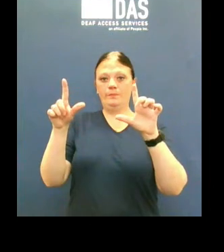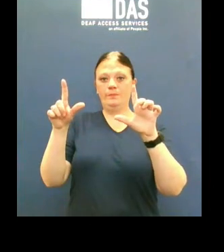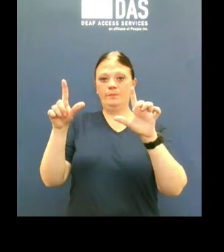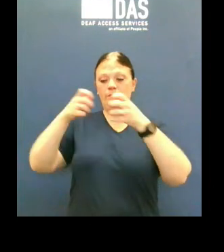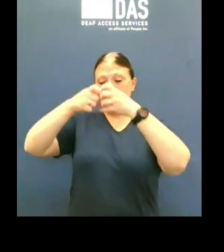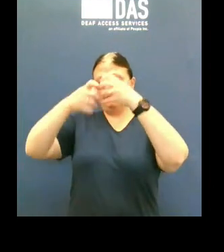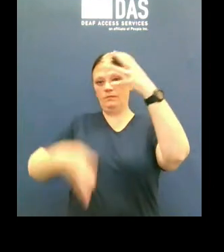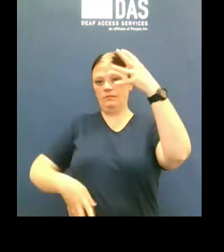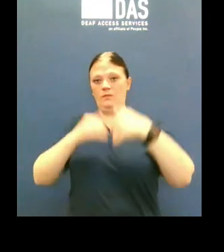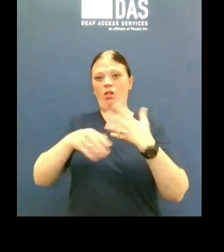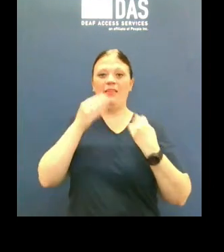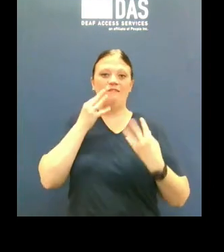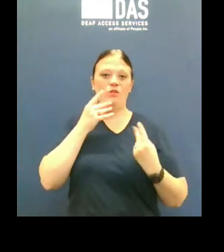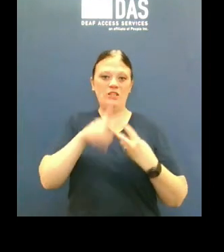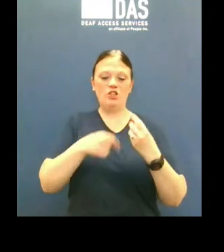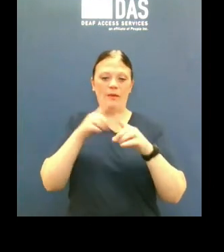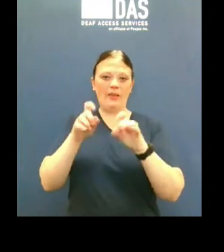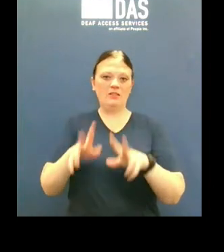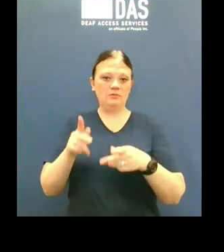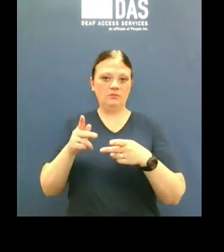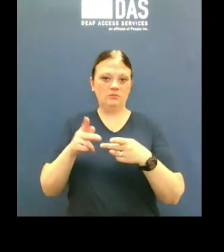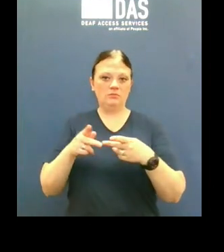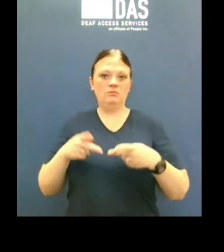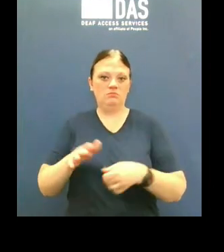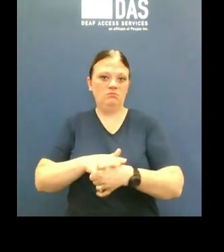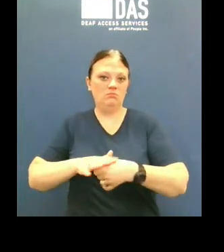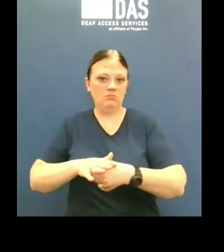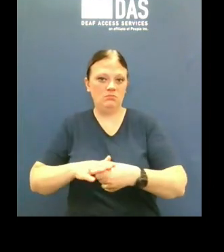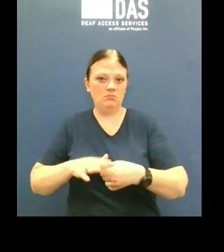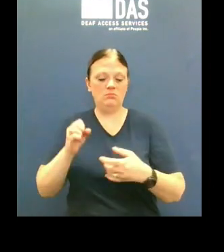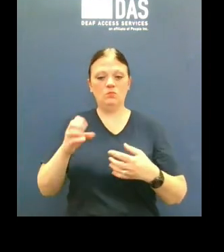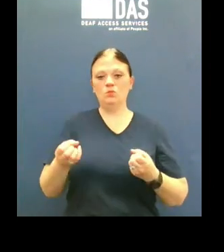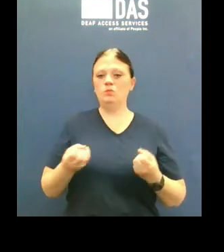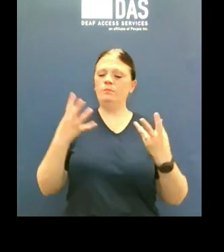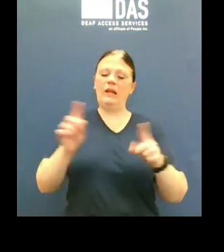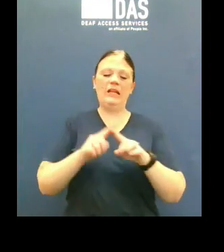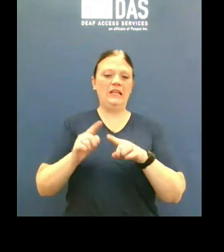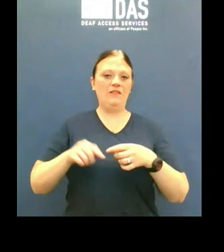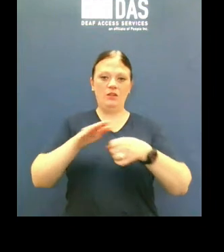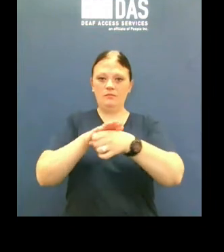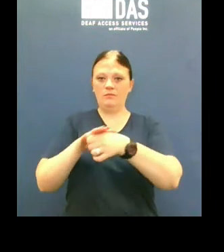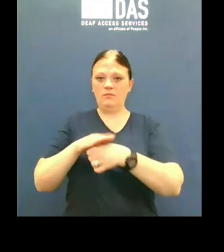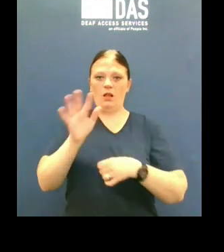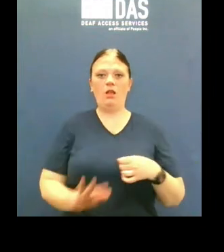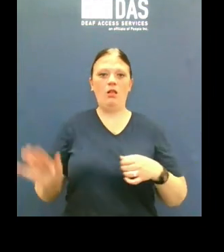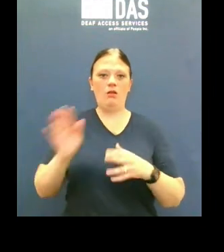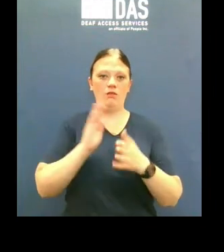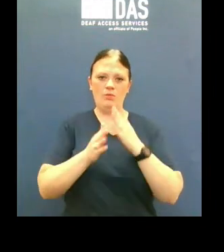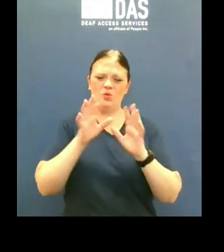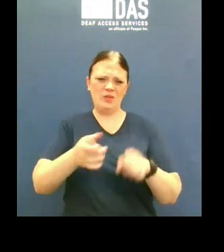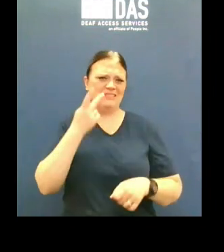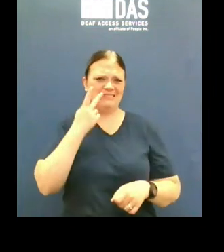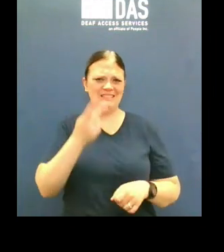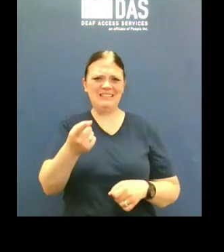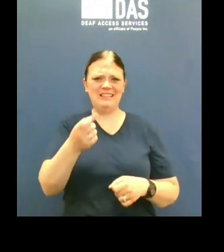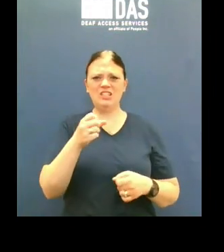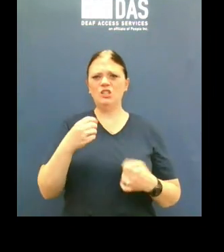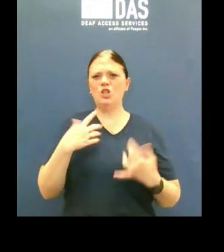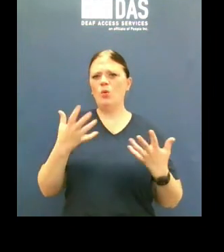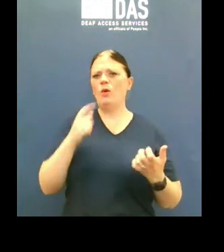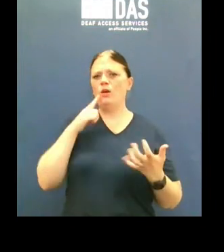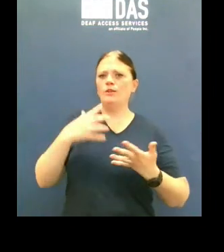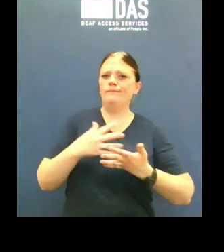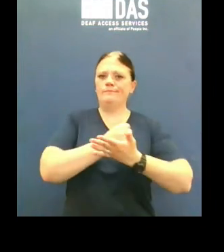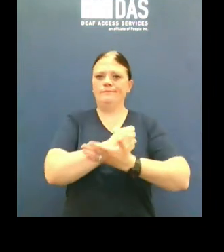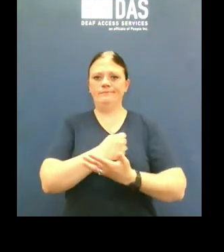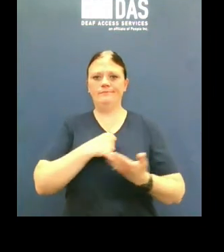give you all the information about that testing site. So there's lots of testing sites in the community, as you see, so we really want you to take